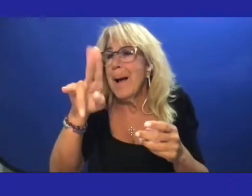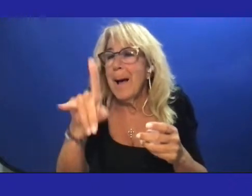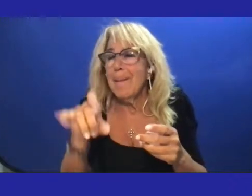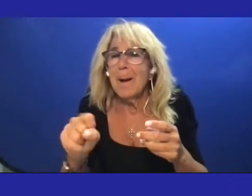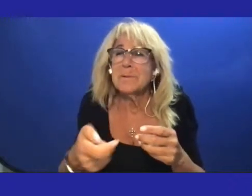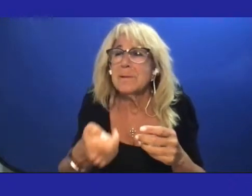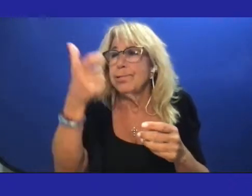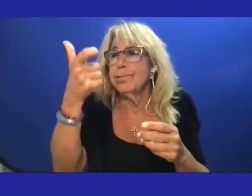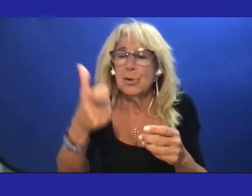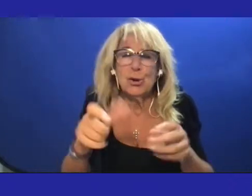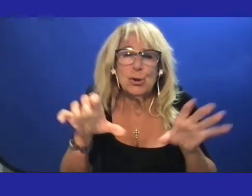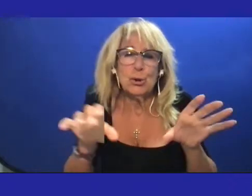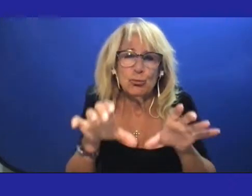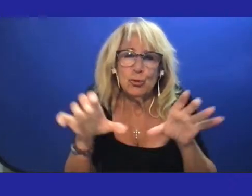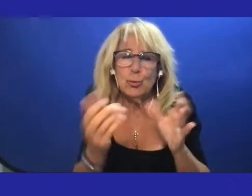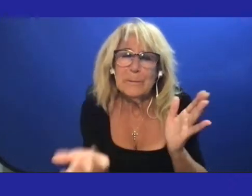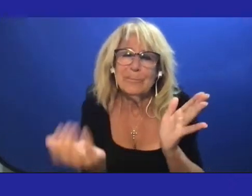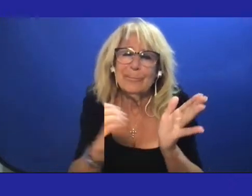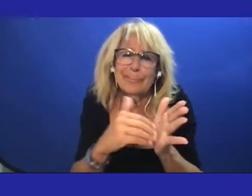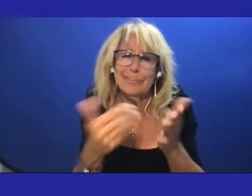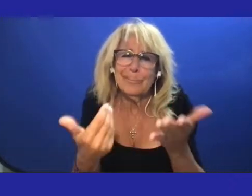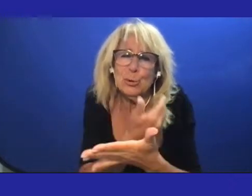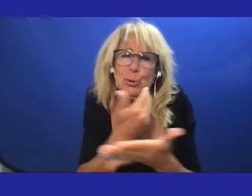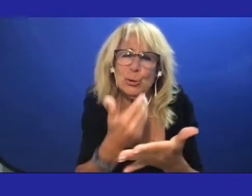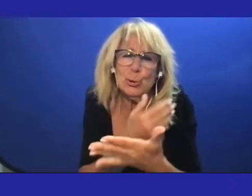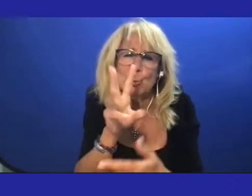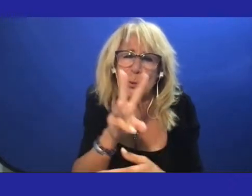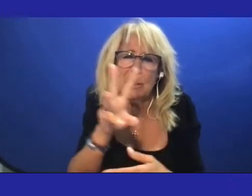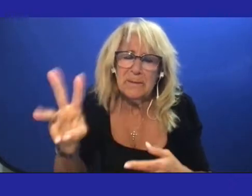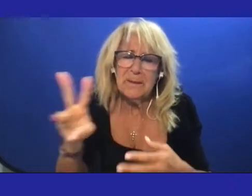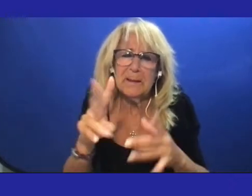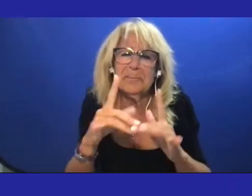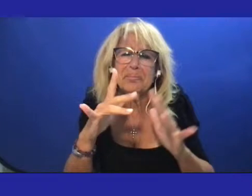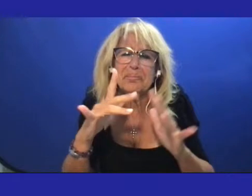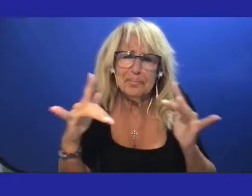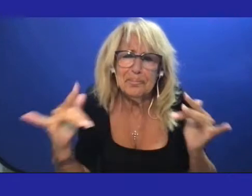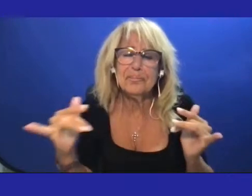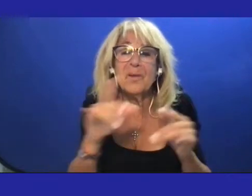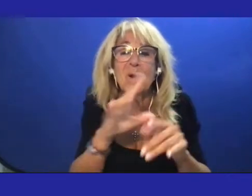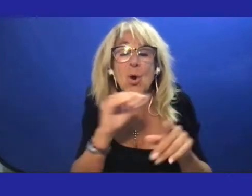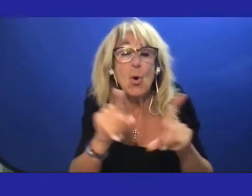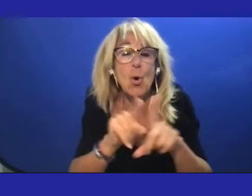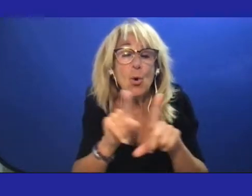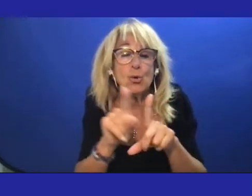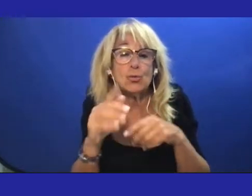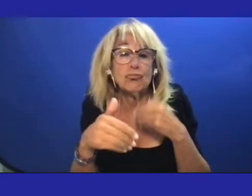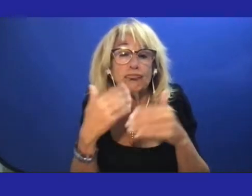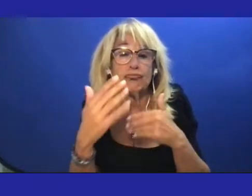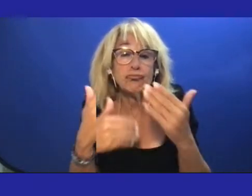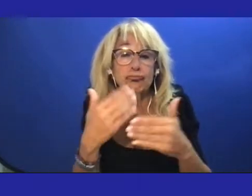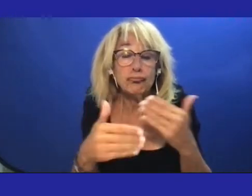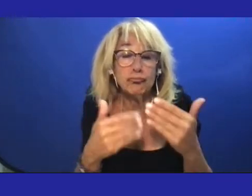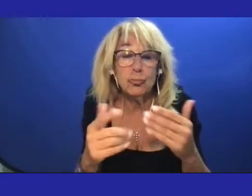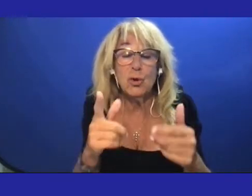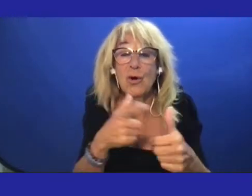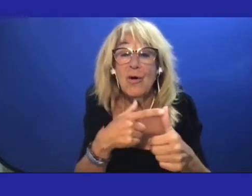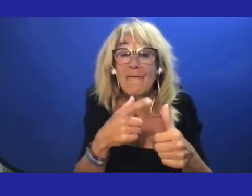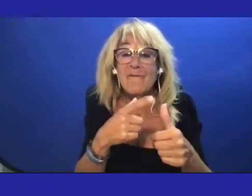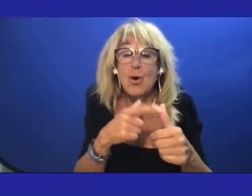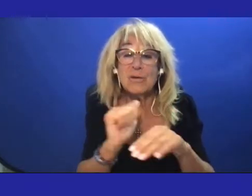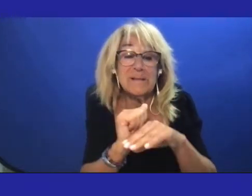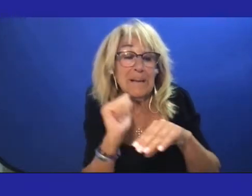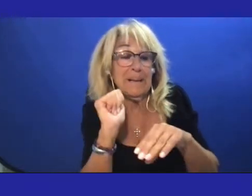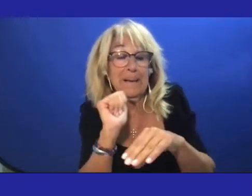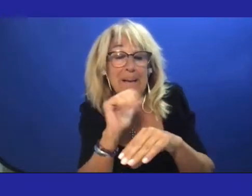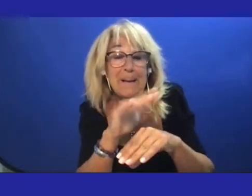et cetera. We can go to the next slide. And we are moving along with some of our first deliverables, and